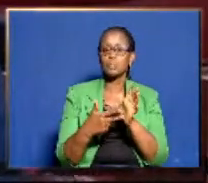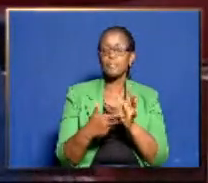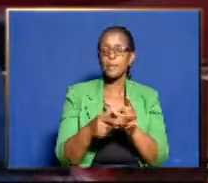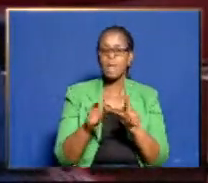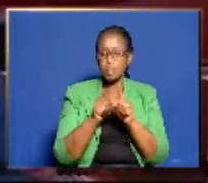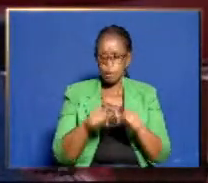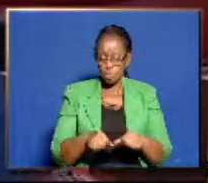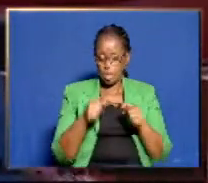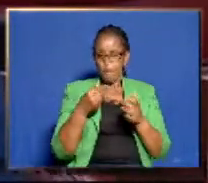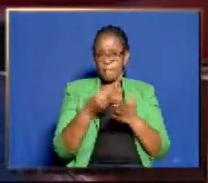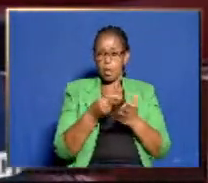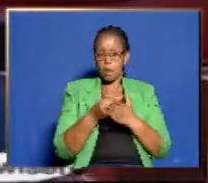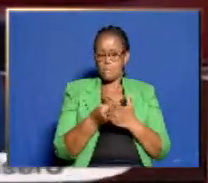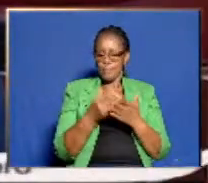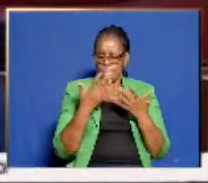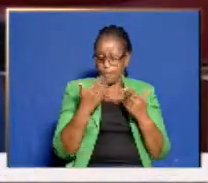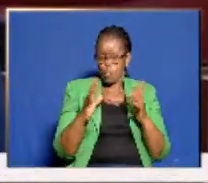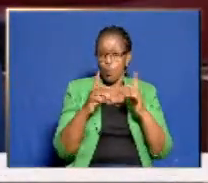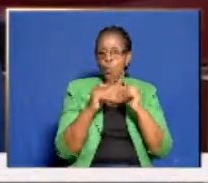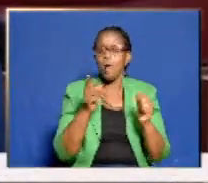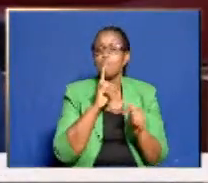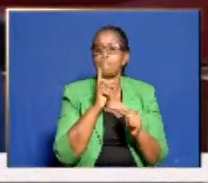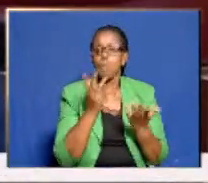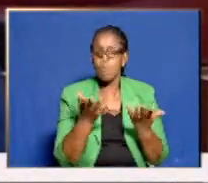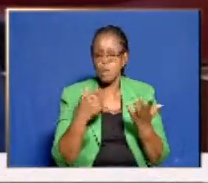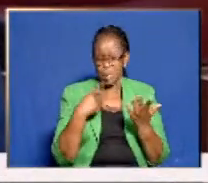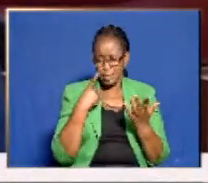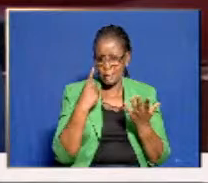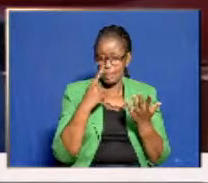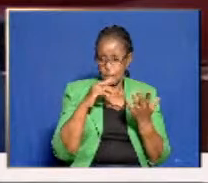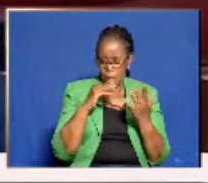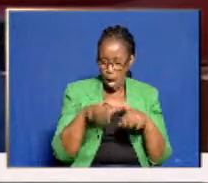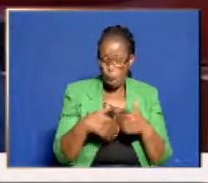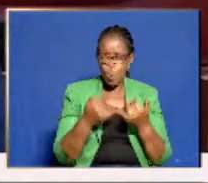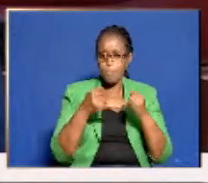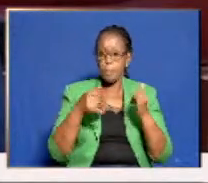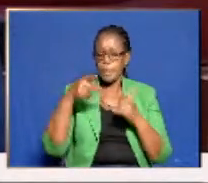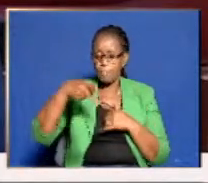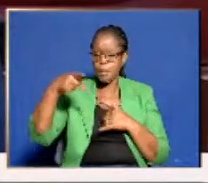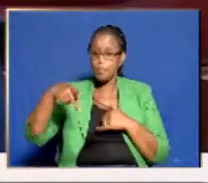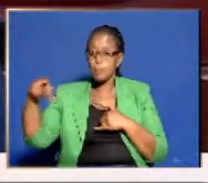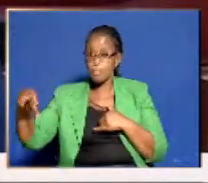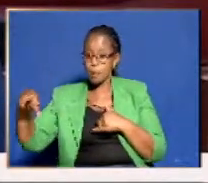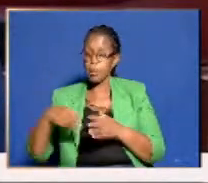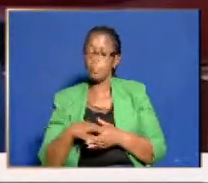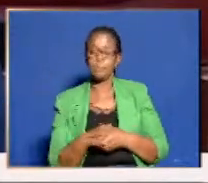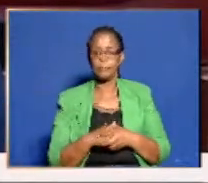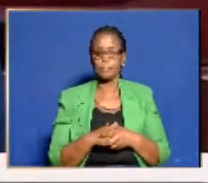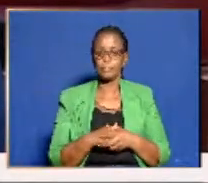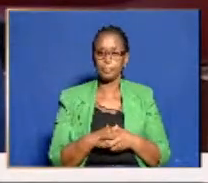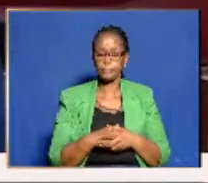Finance said, that we should look at implementing the PPP in many of these projects, and also